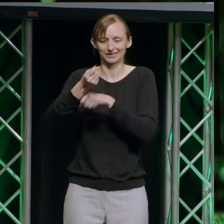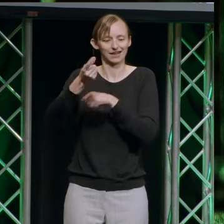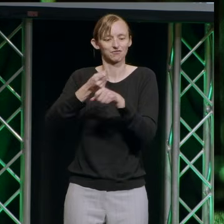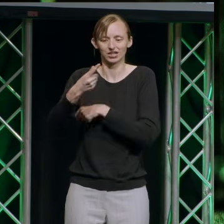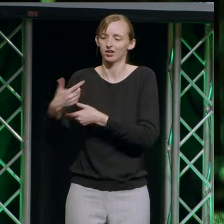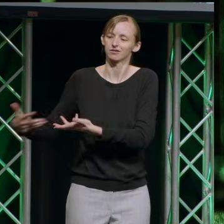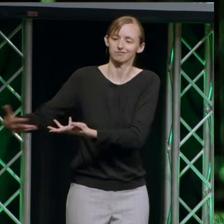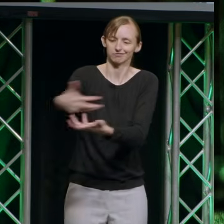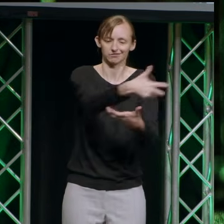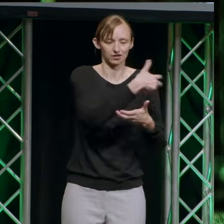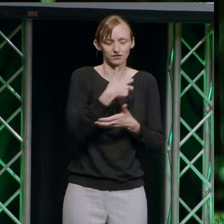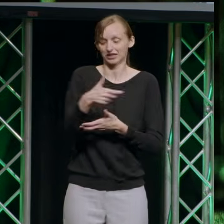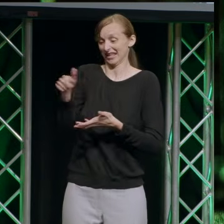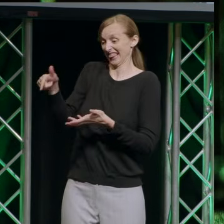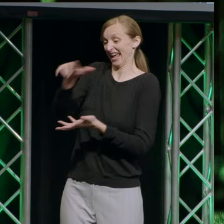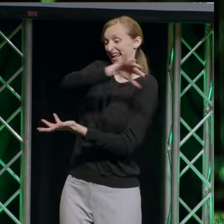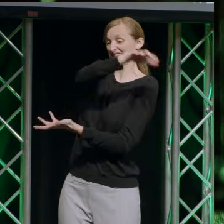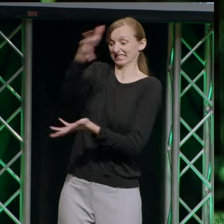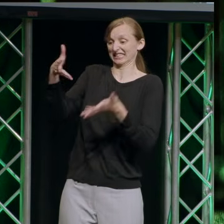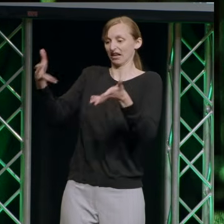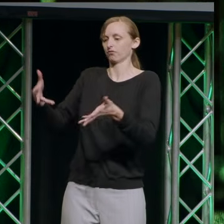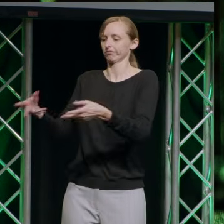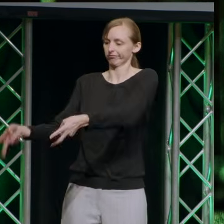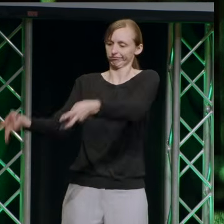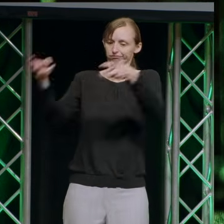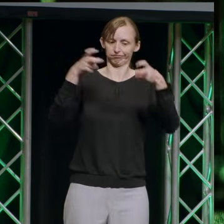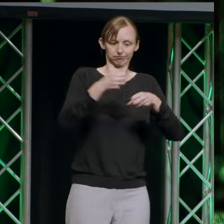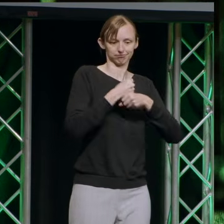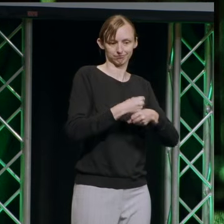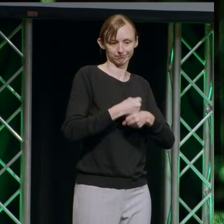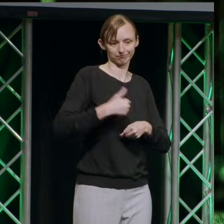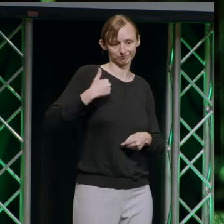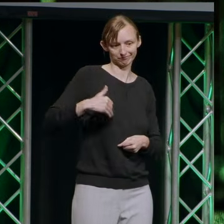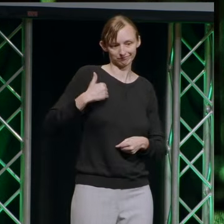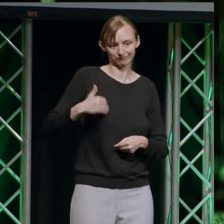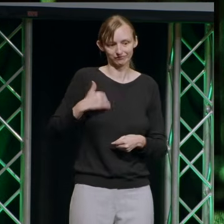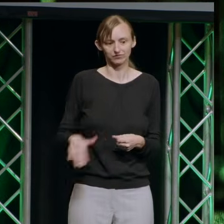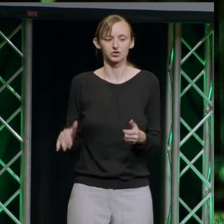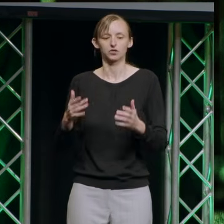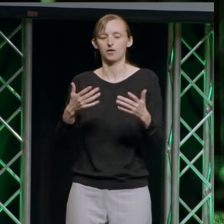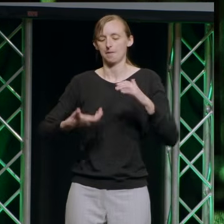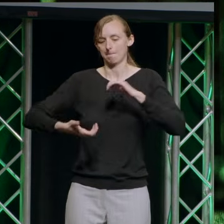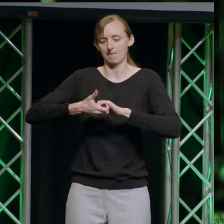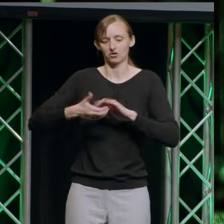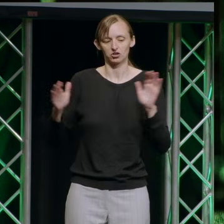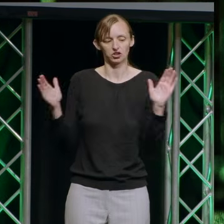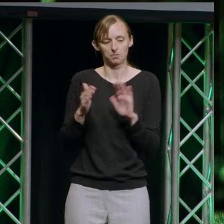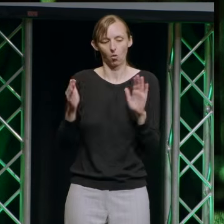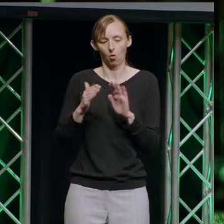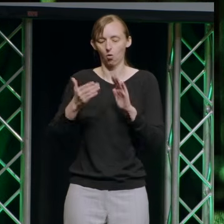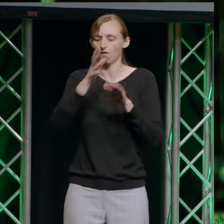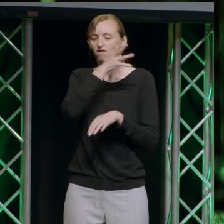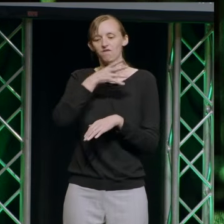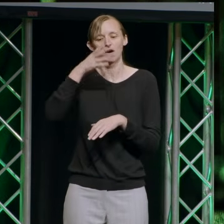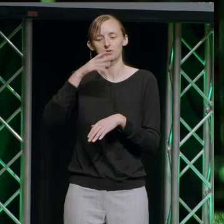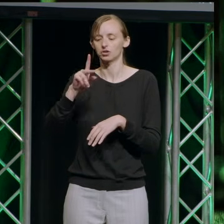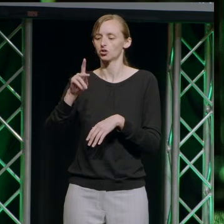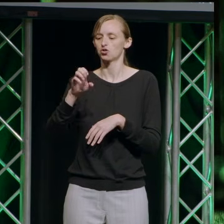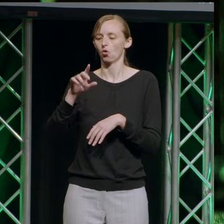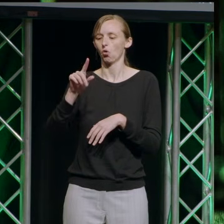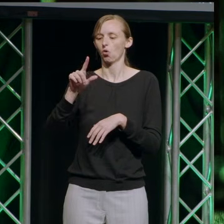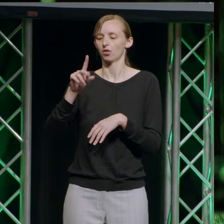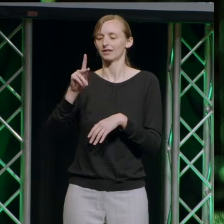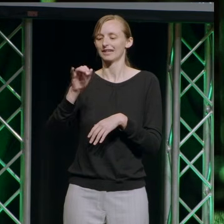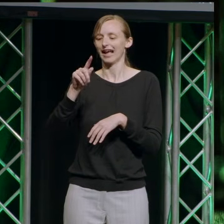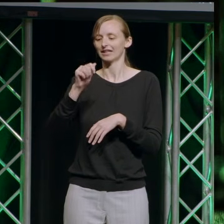resource. So we've currently partnered with 30 smallholder farmers in Kolkata in India. These are pictures